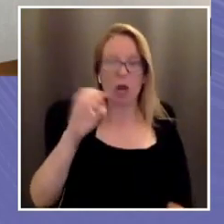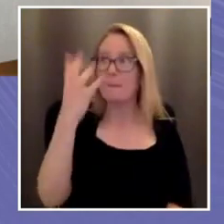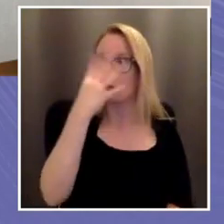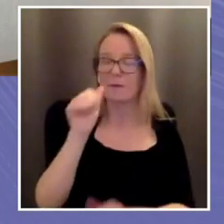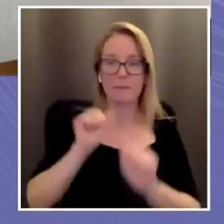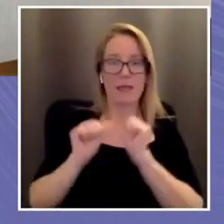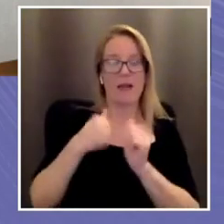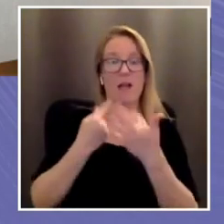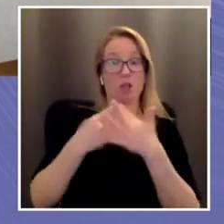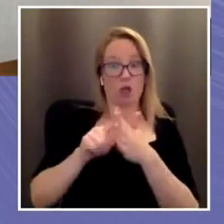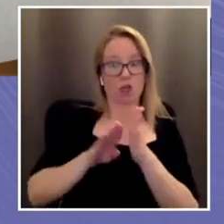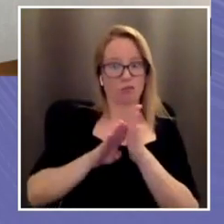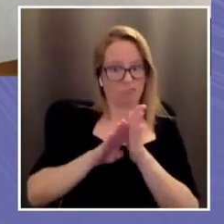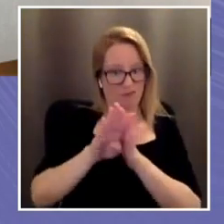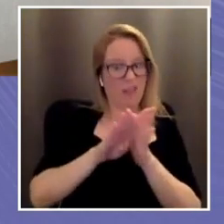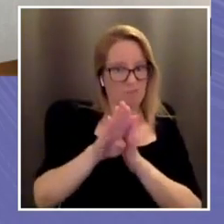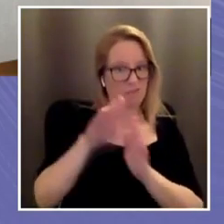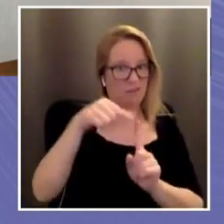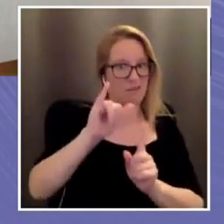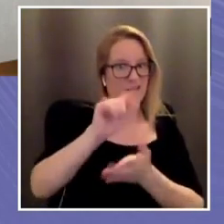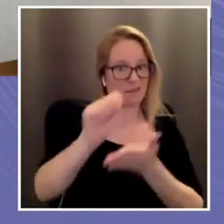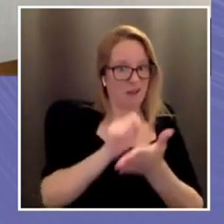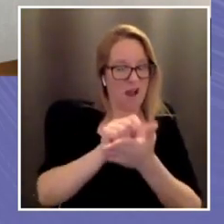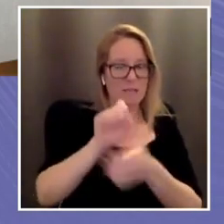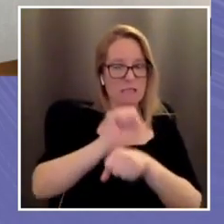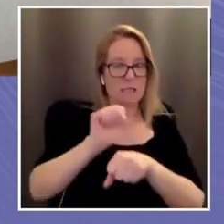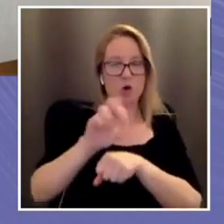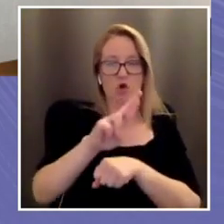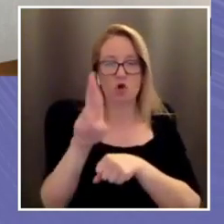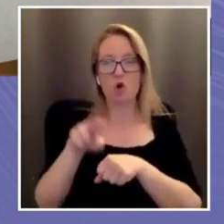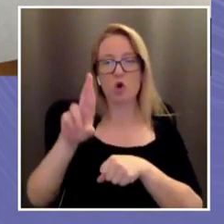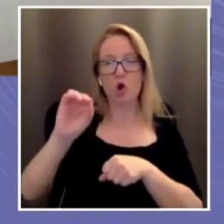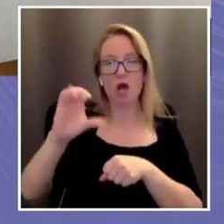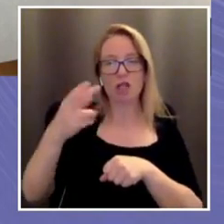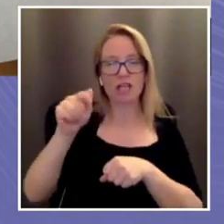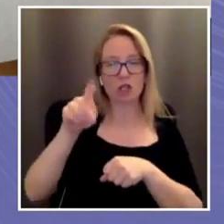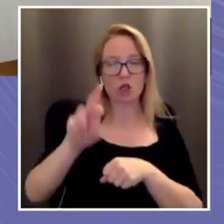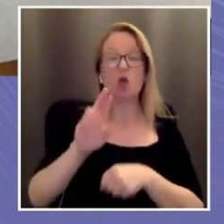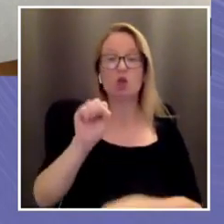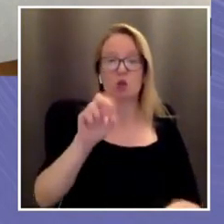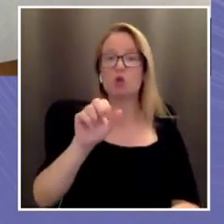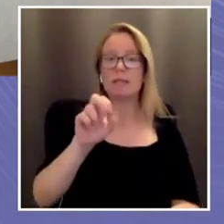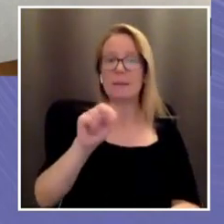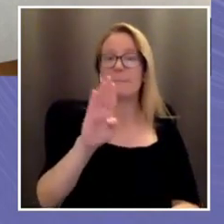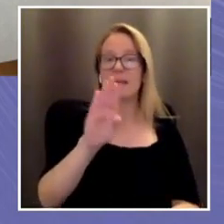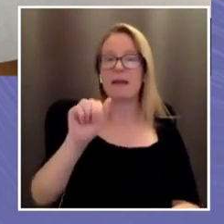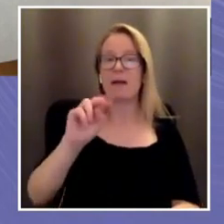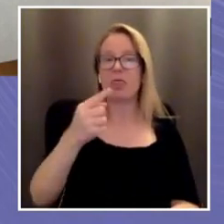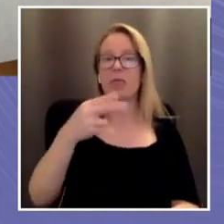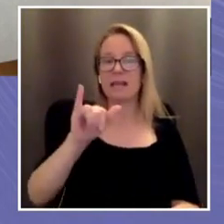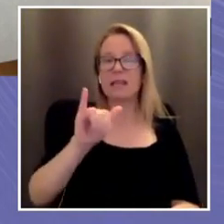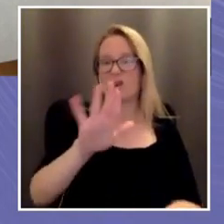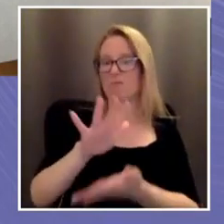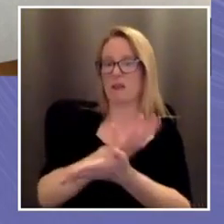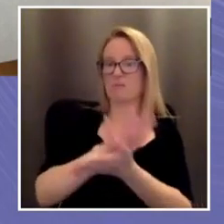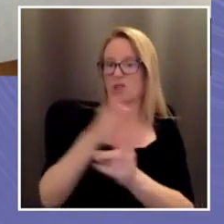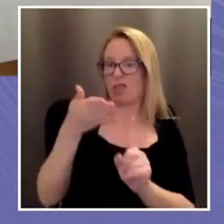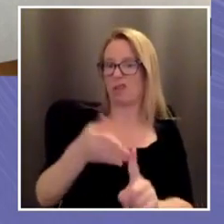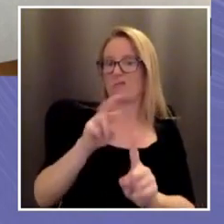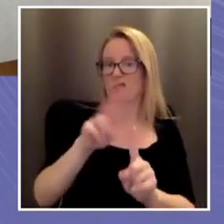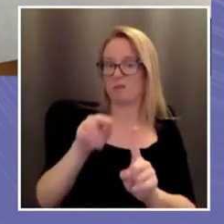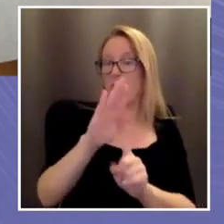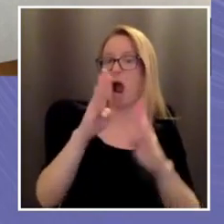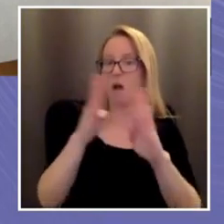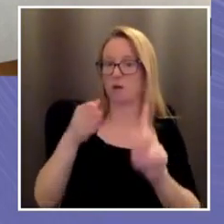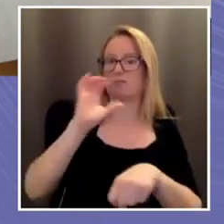was in development. It was being worked on in Rochester, which is where Susan B. Anthony papers are, and her house